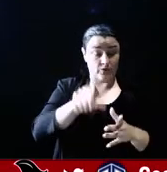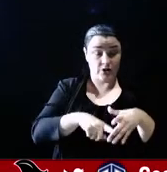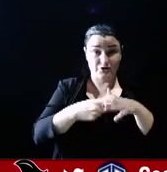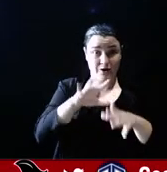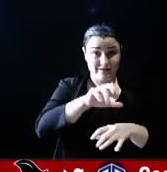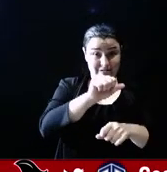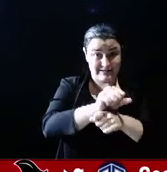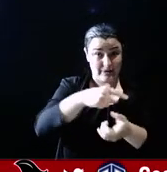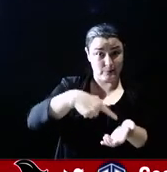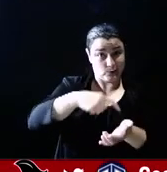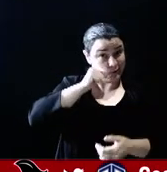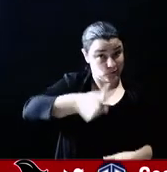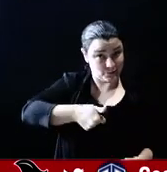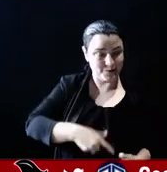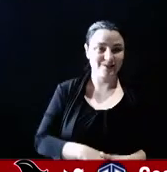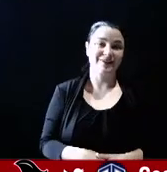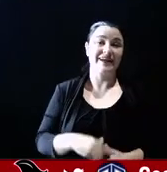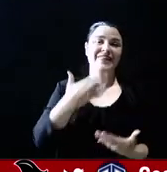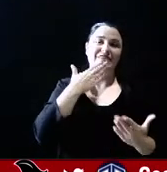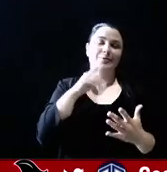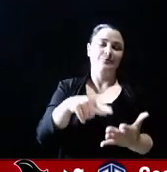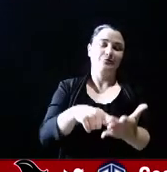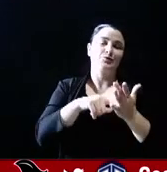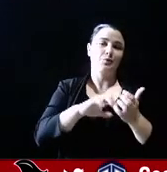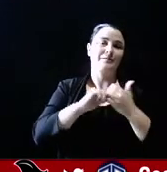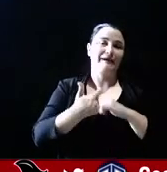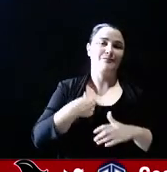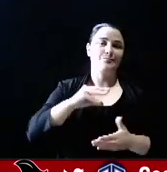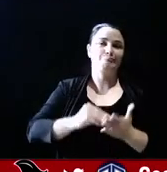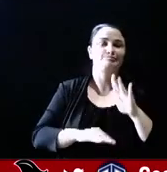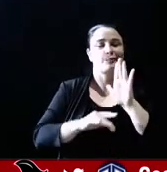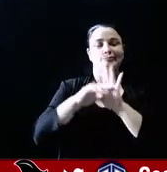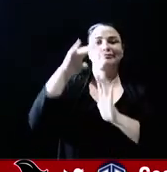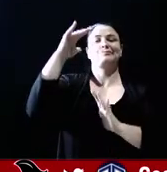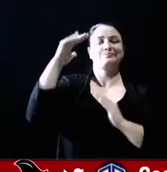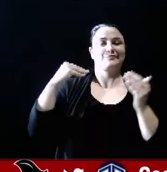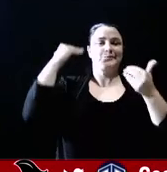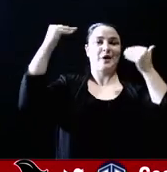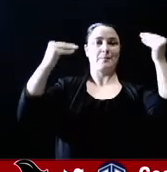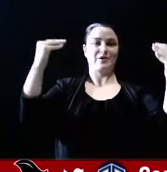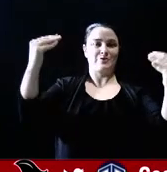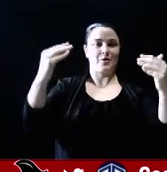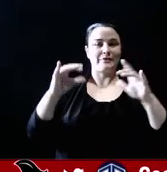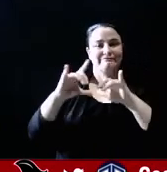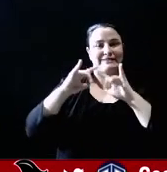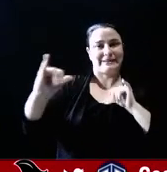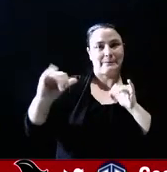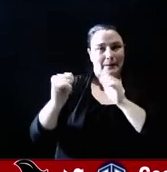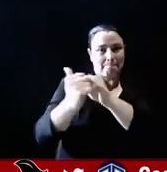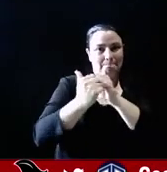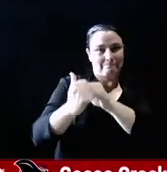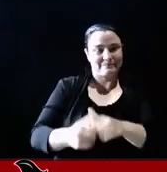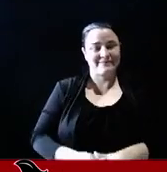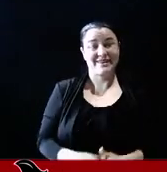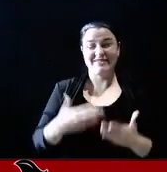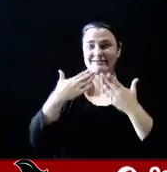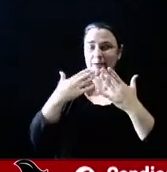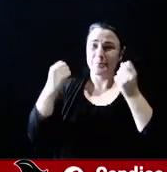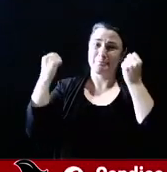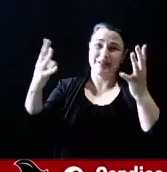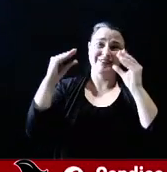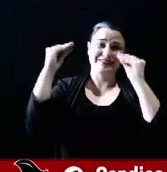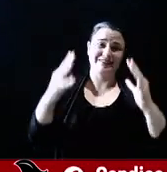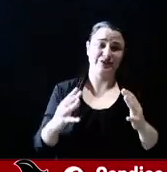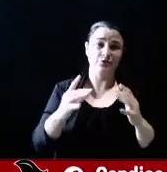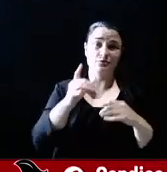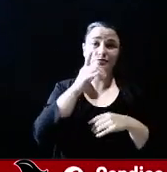And thank you for showing me how to grow up, all while growing up with me. Next, thank you to the many teachers of the Goose Creek Memorial